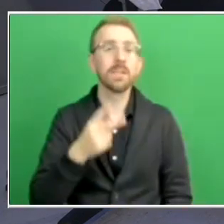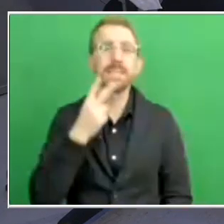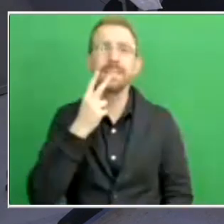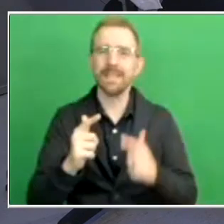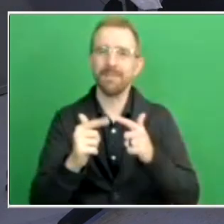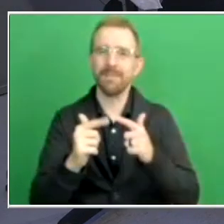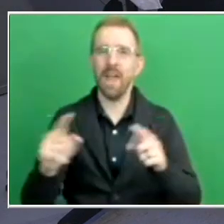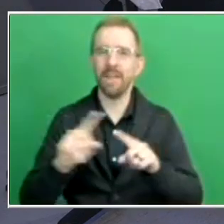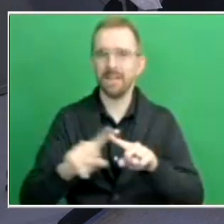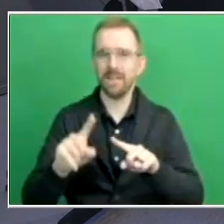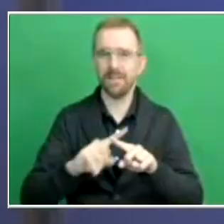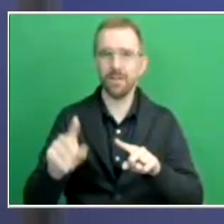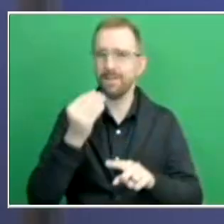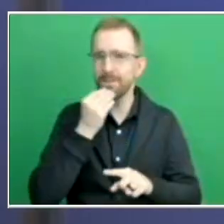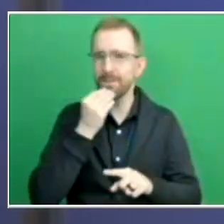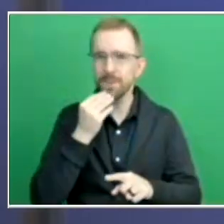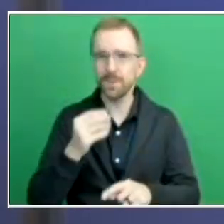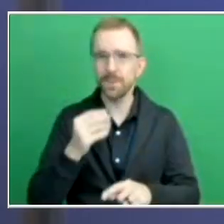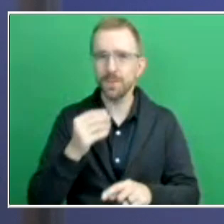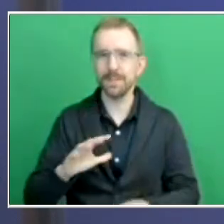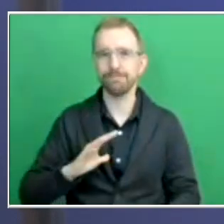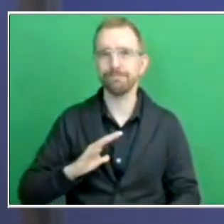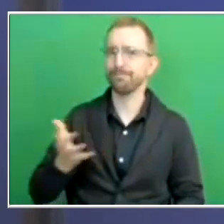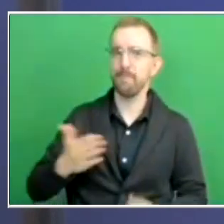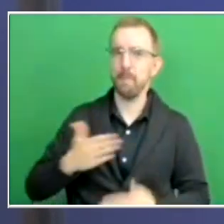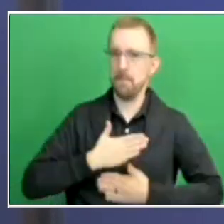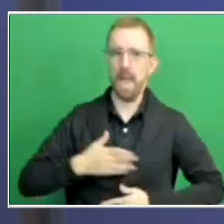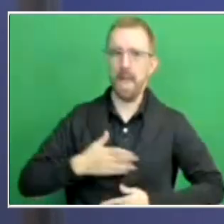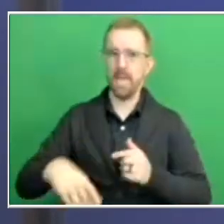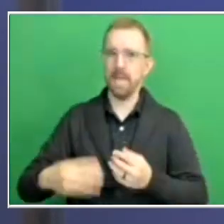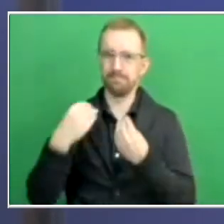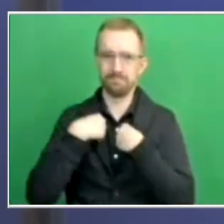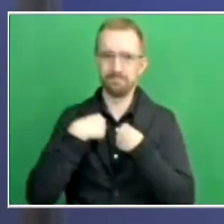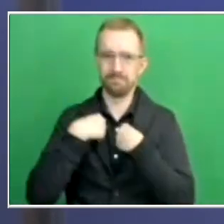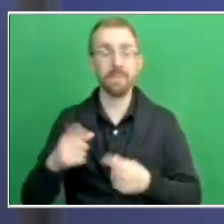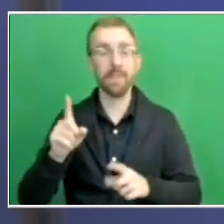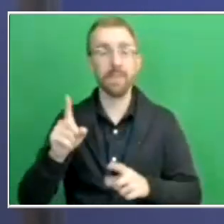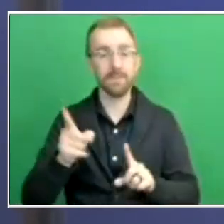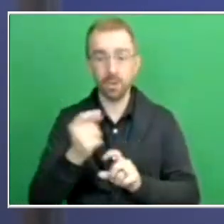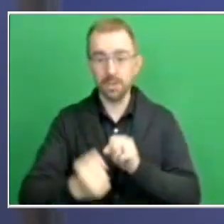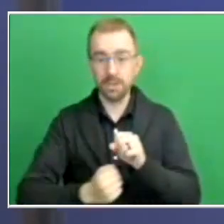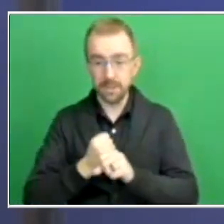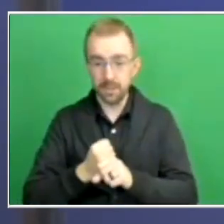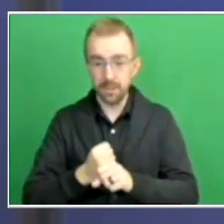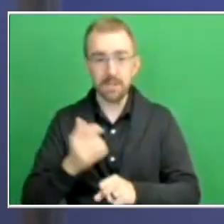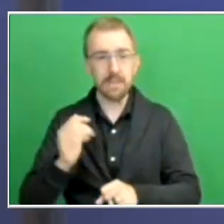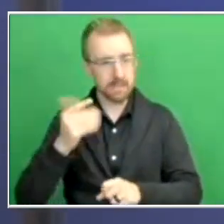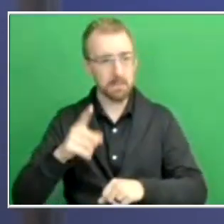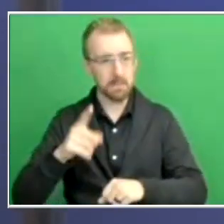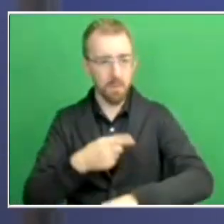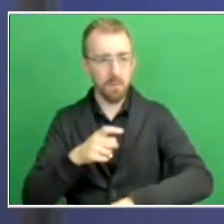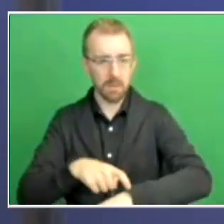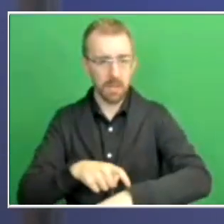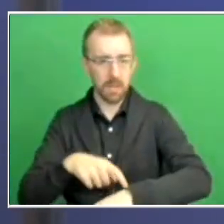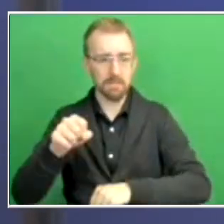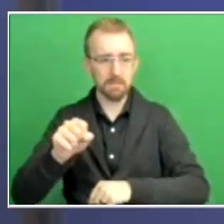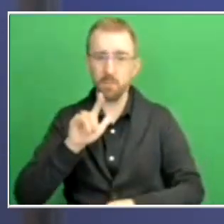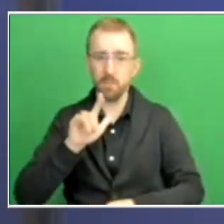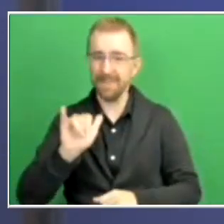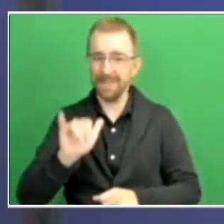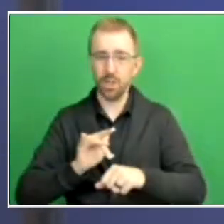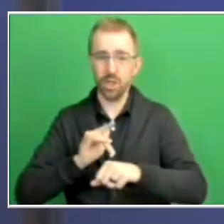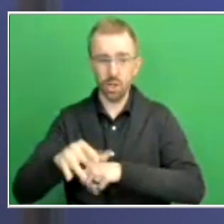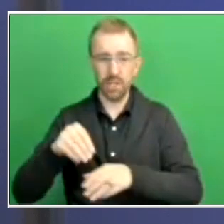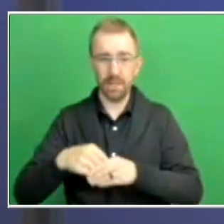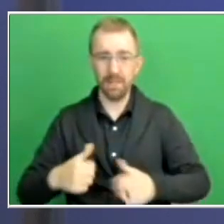different food intolerances after the operations. You know, that first year, although a year seems like a long time period, that's really early in the lifespan of